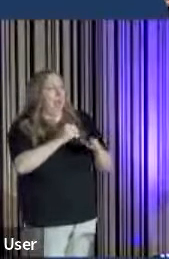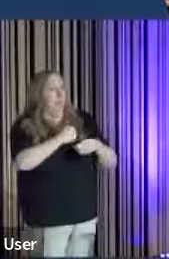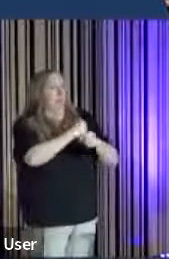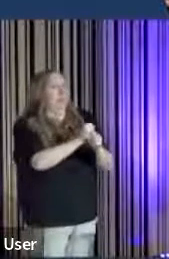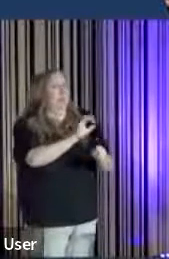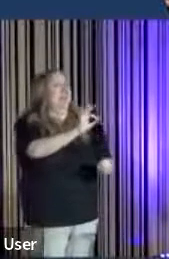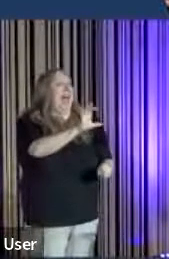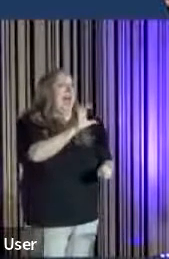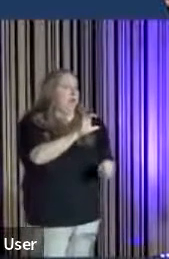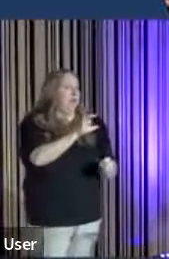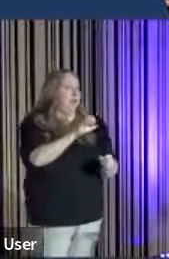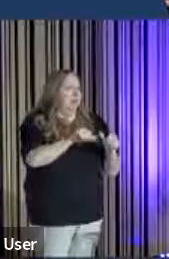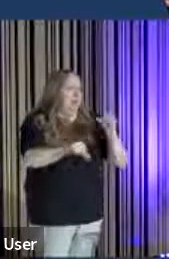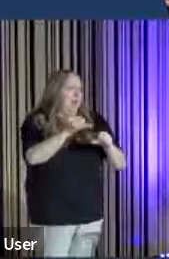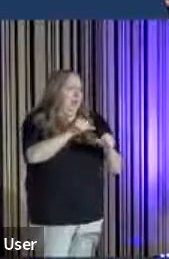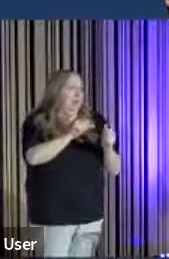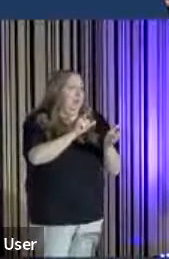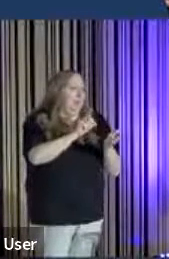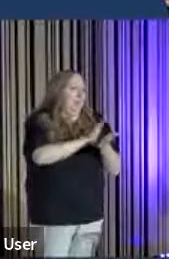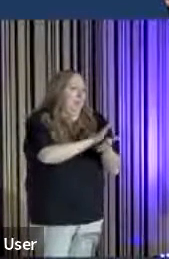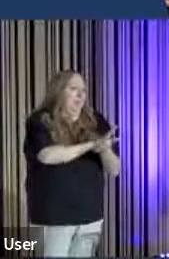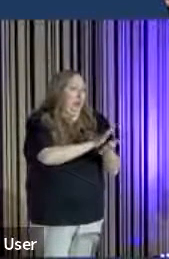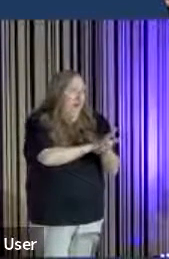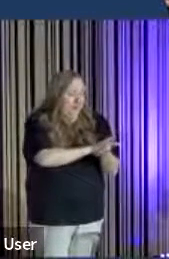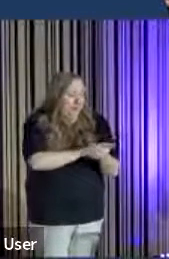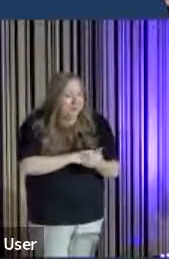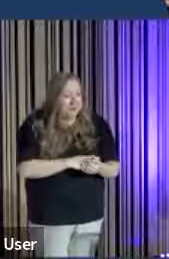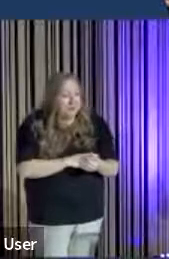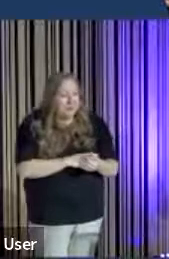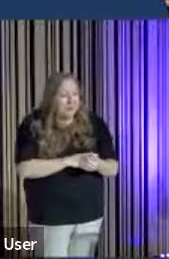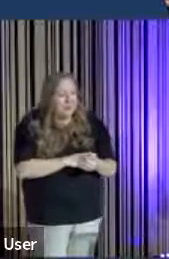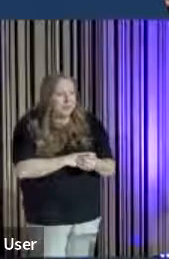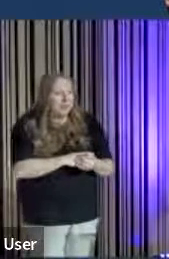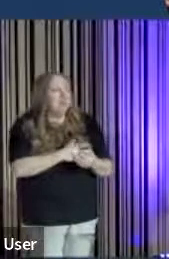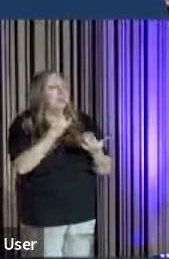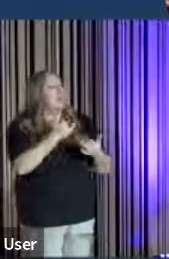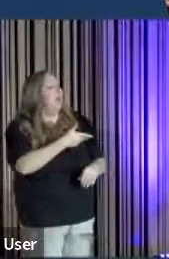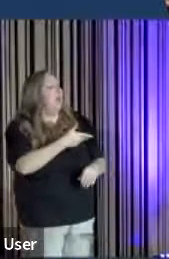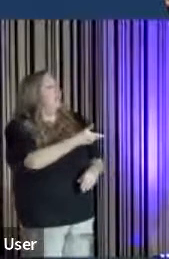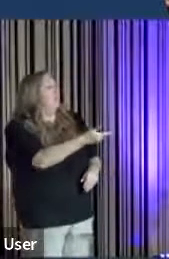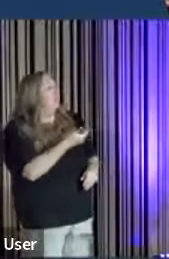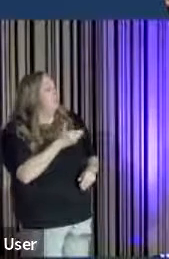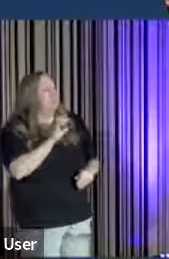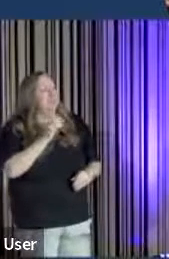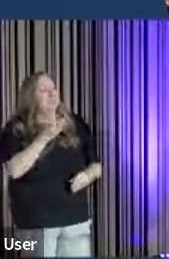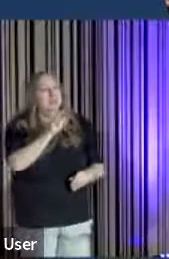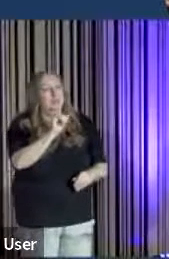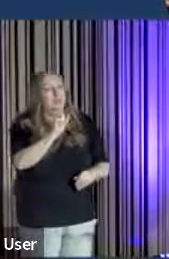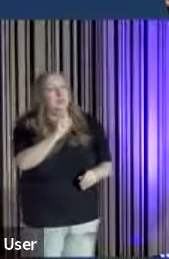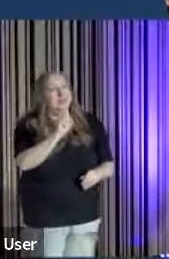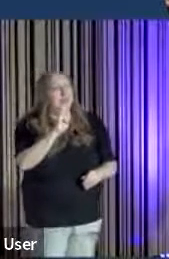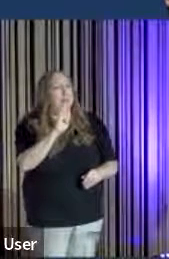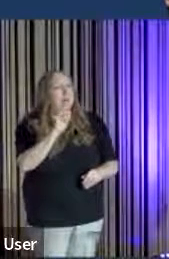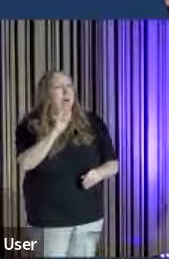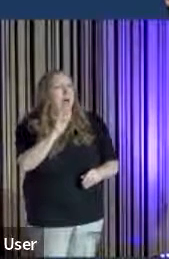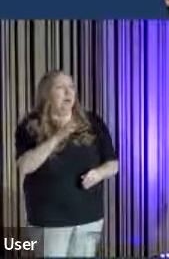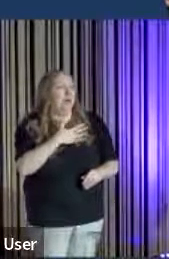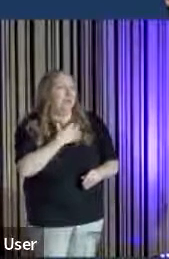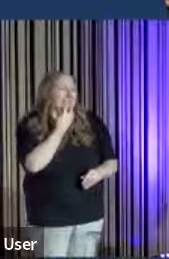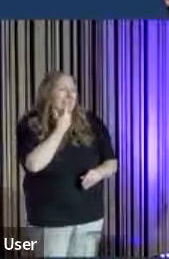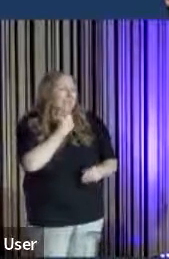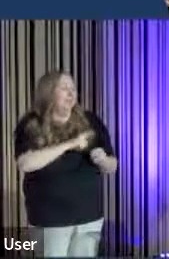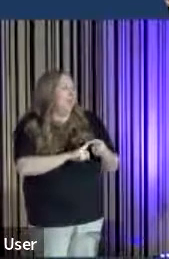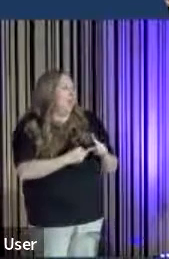impact. On this, I would like to come on stage Chris Border, my dear friend